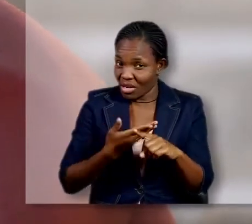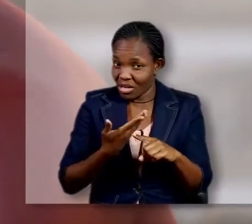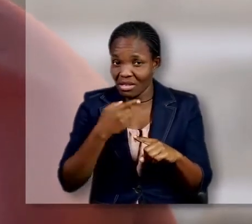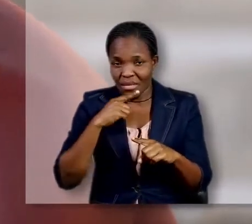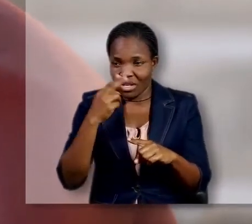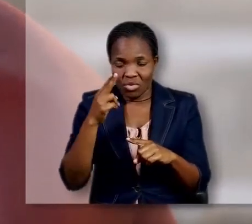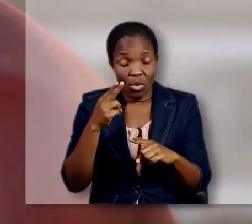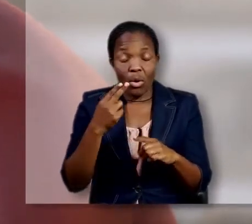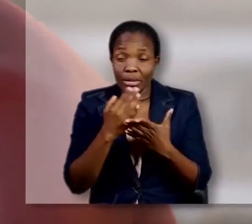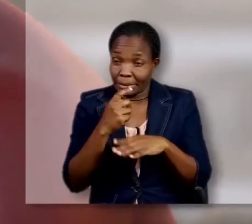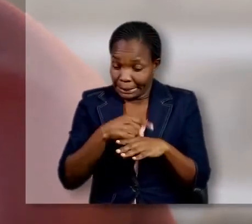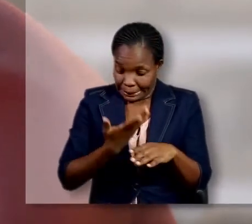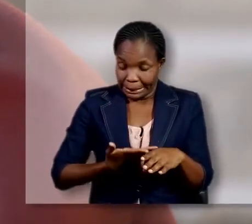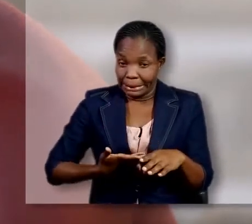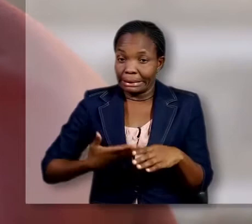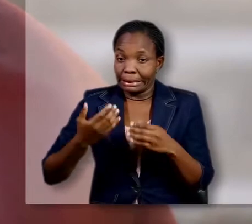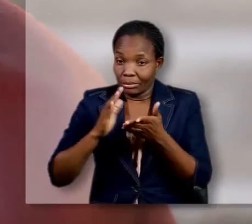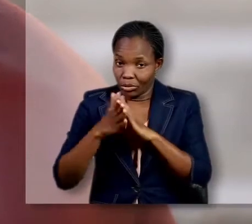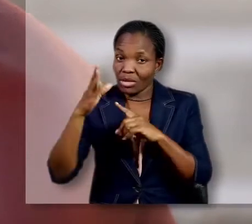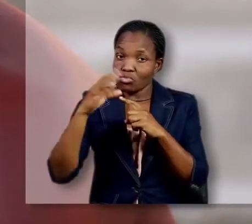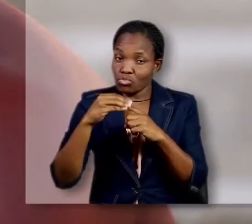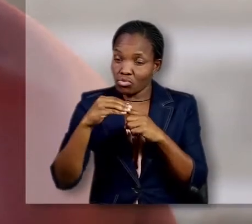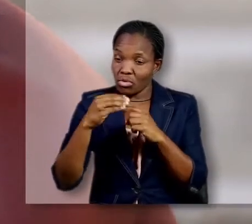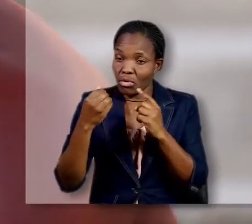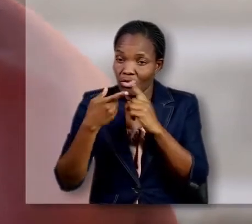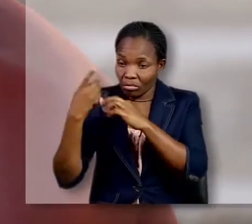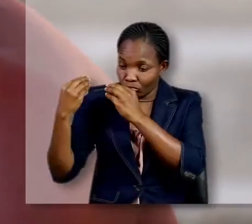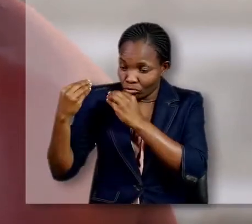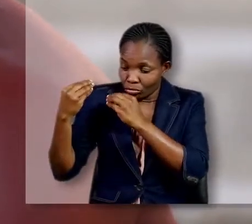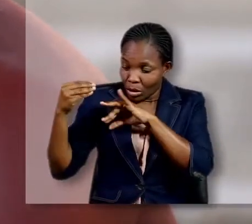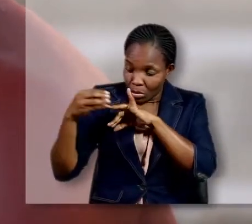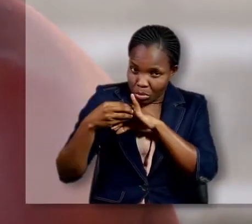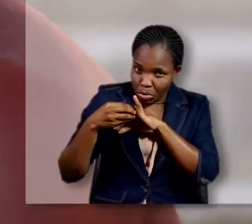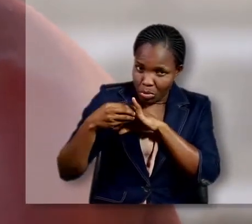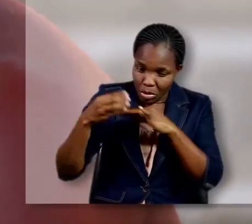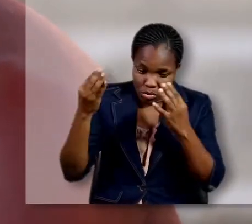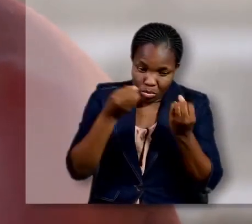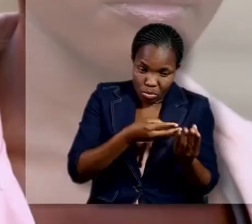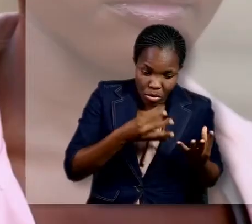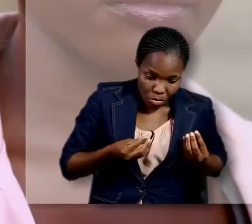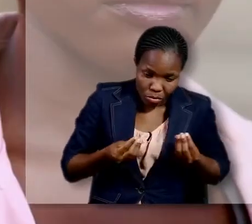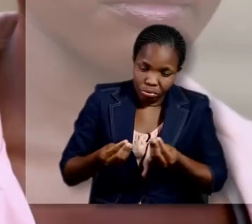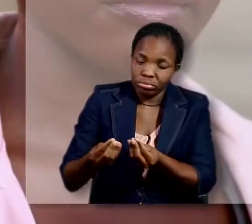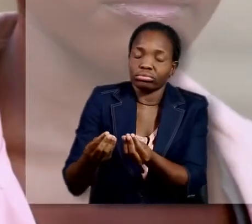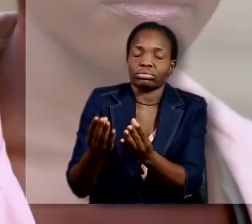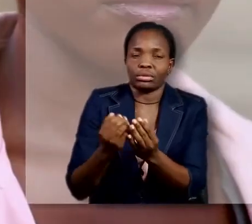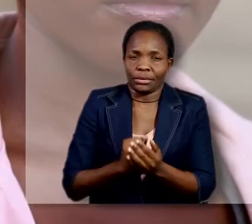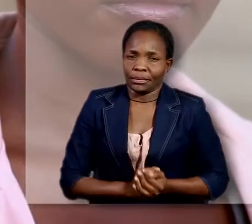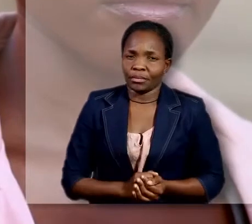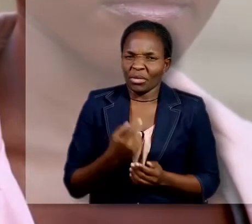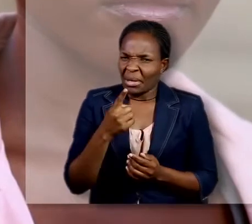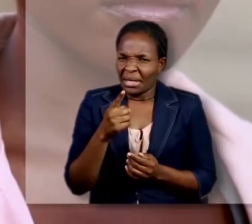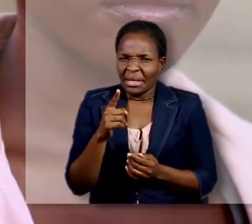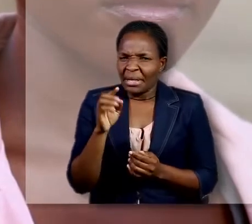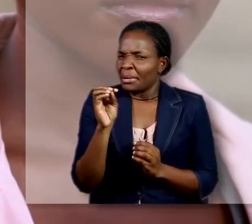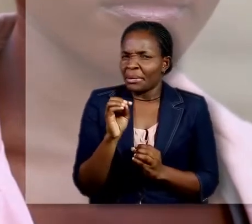chieftaincy in her own right or may receive it from her marriage to a male chief. But no, the chief